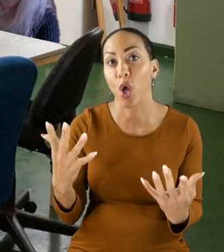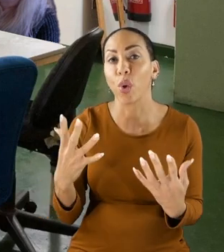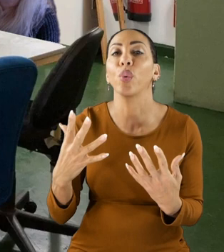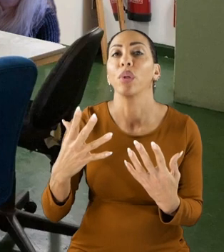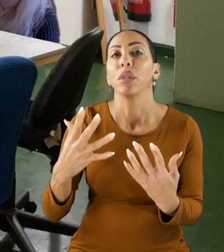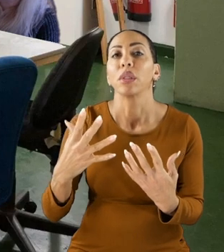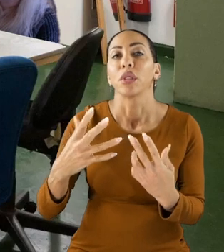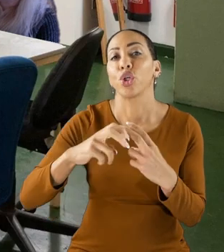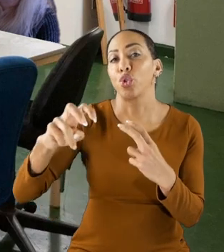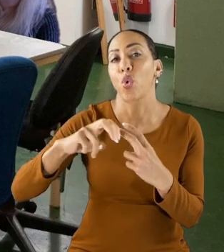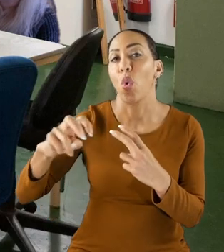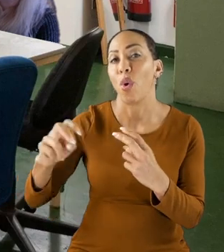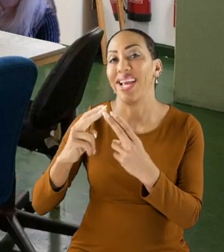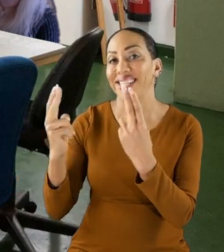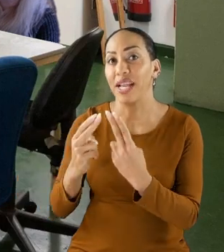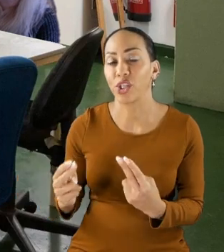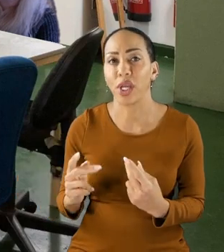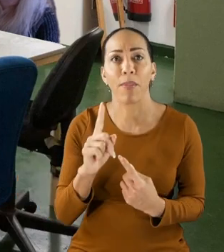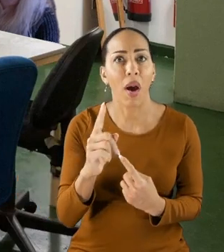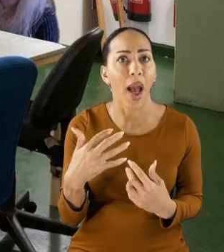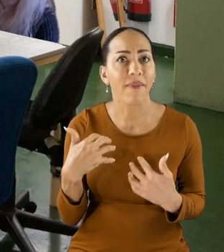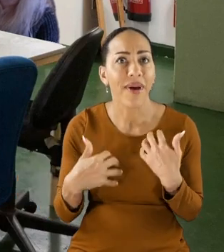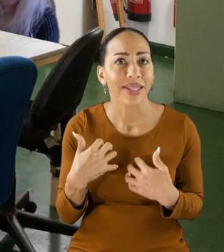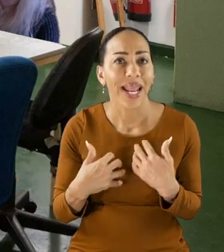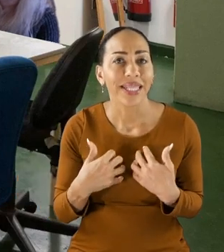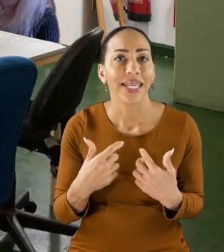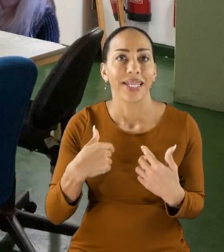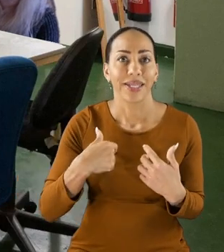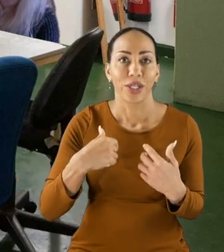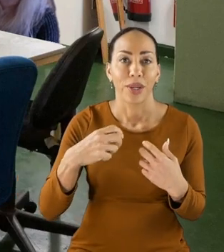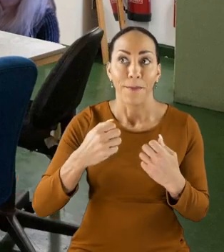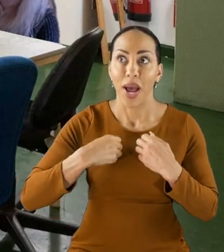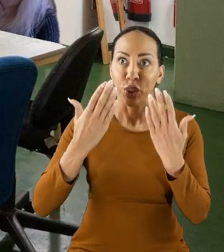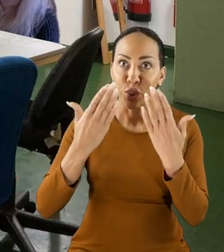a live show without having to travel also seemed really fascinating.